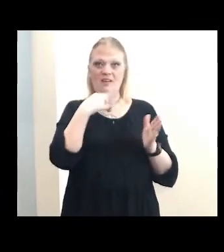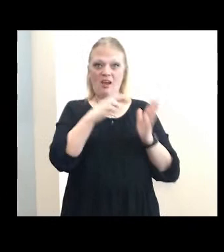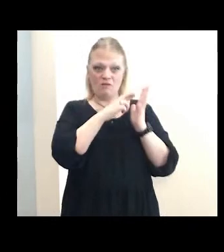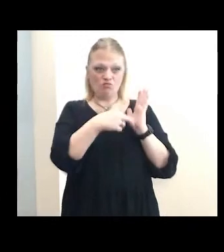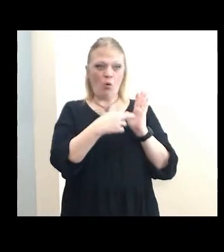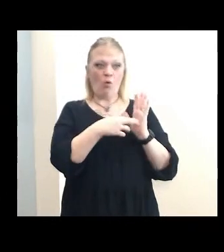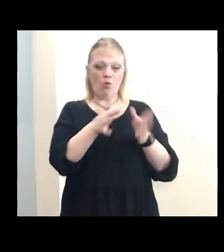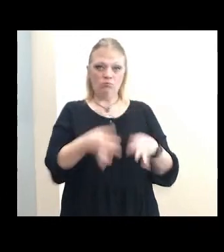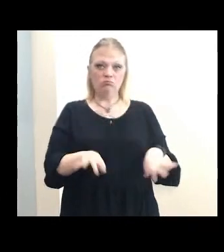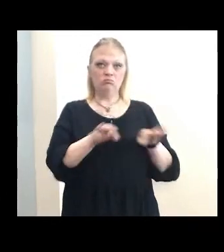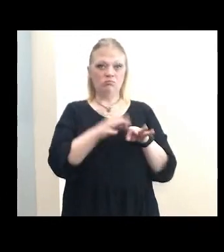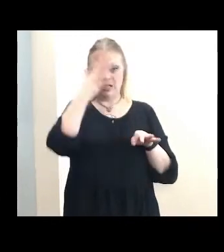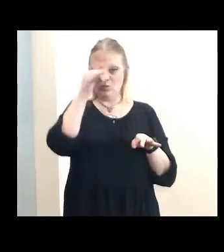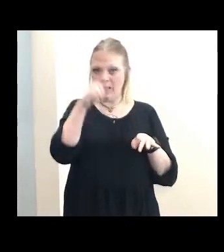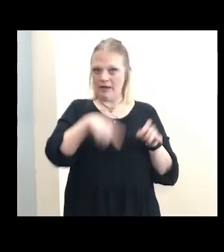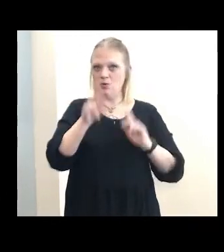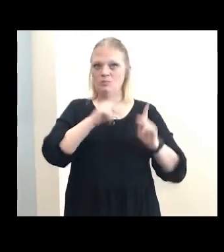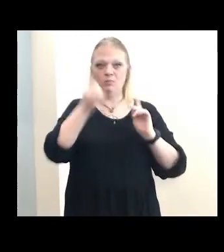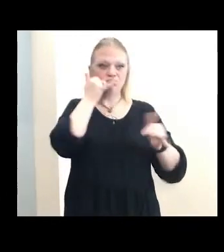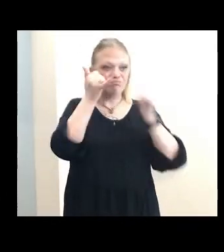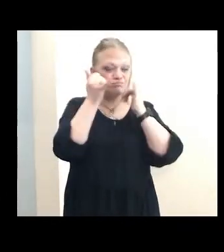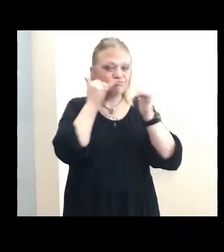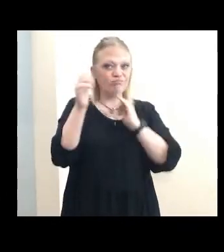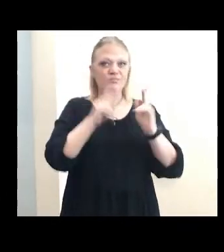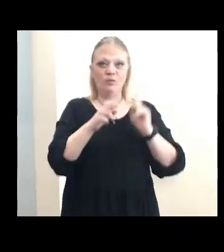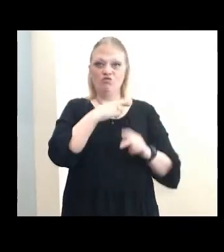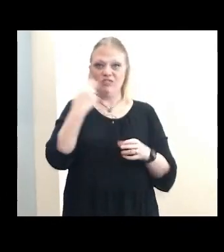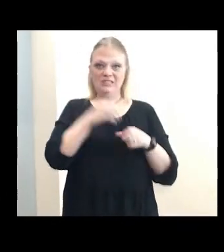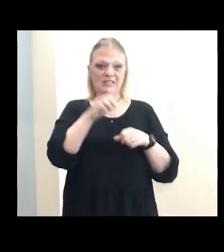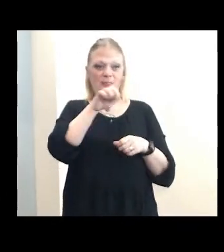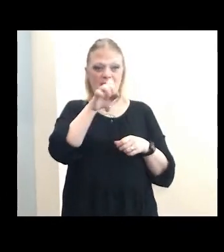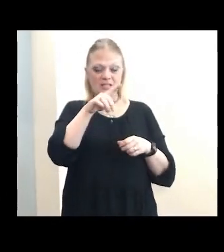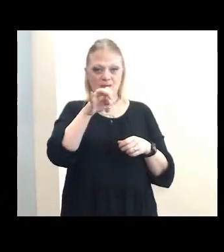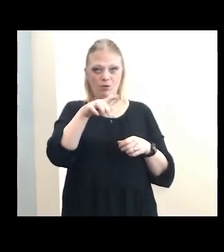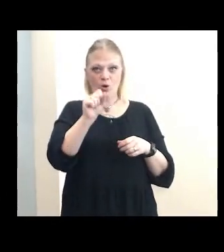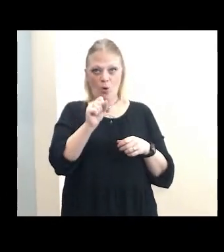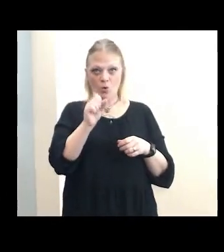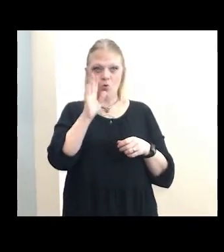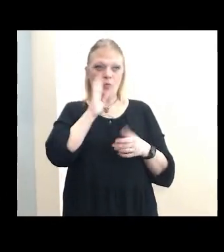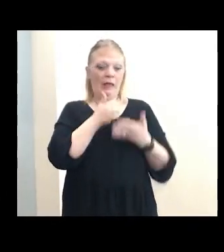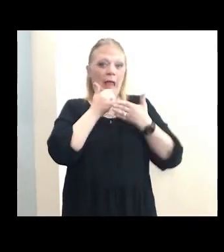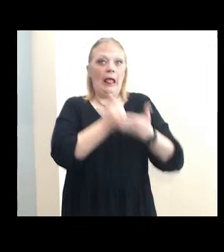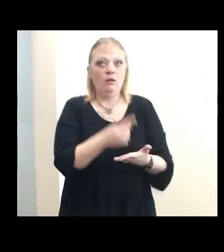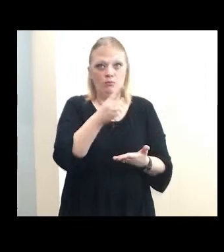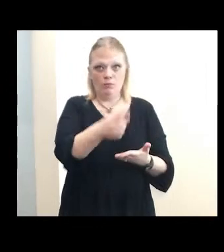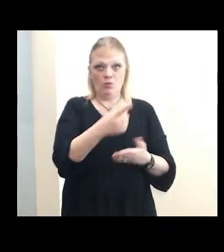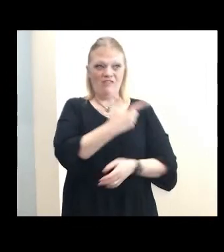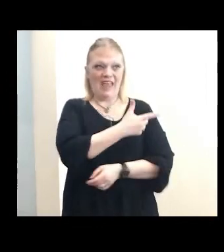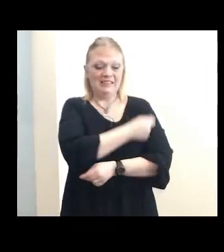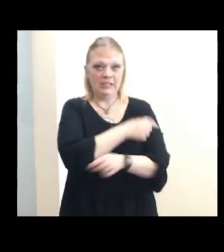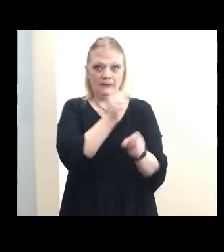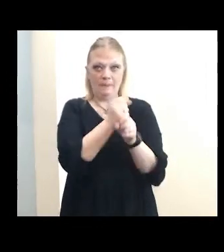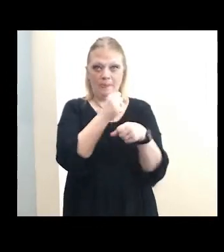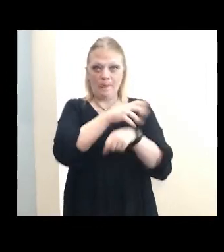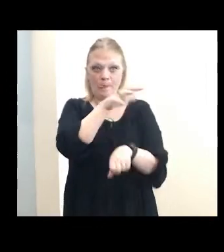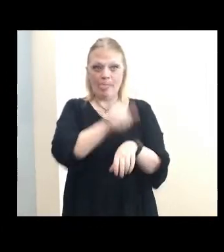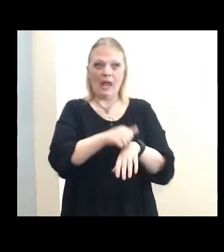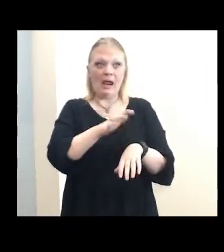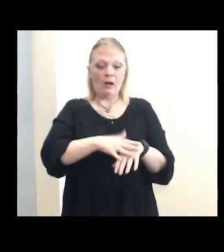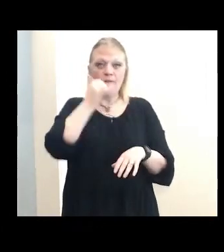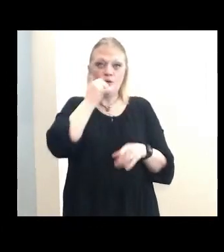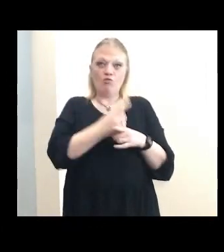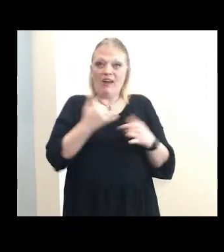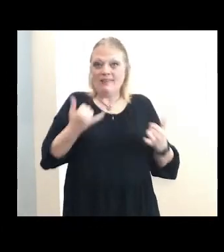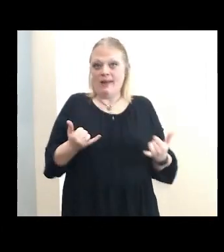Health Task Force has been calling individuals that are at risk in these zip codes saying, we will help you get a vaccine appointment on the phone right